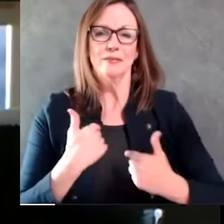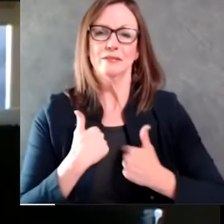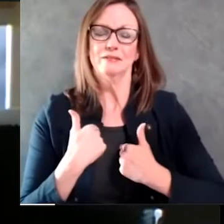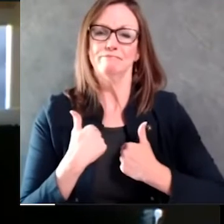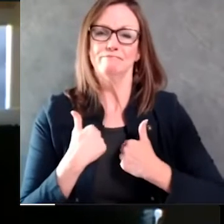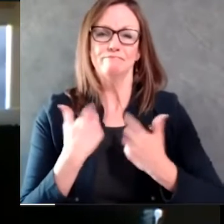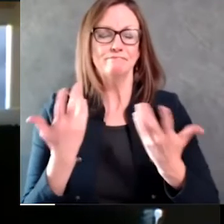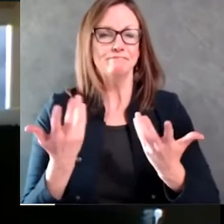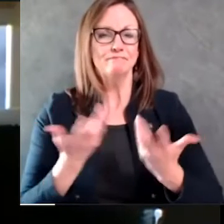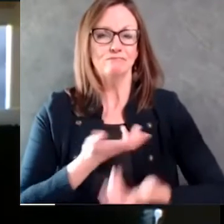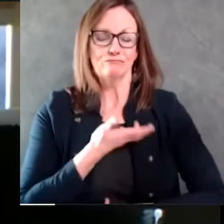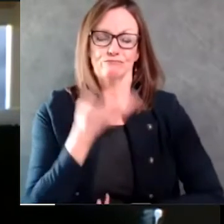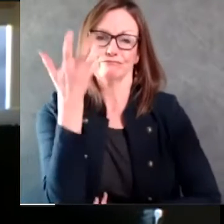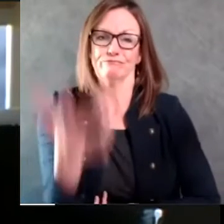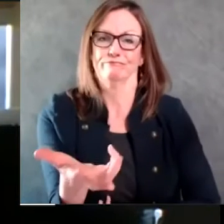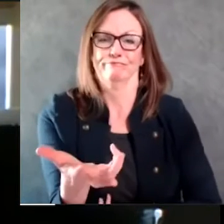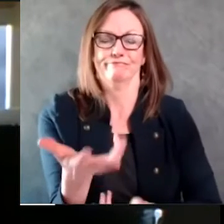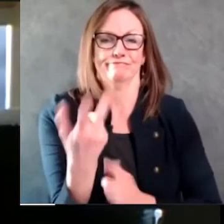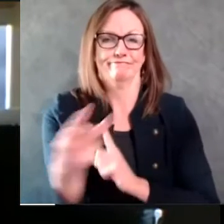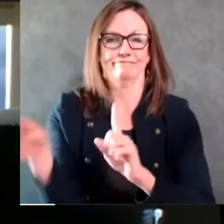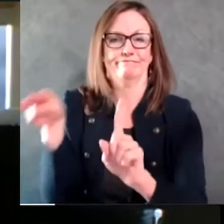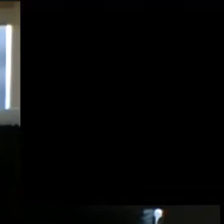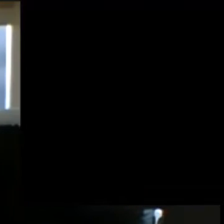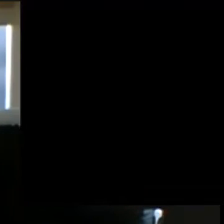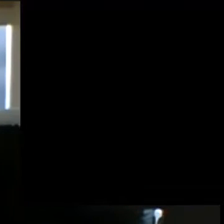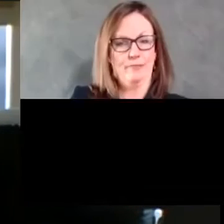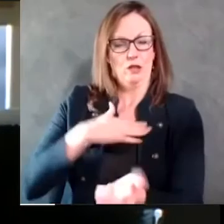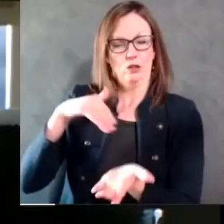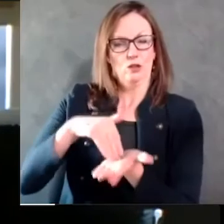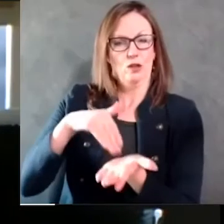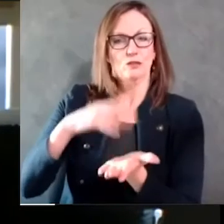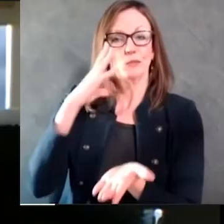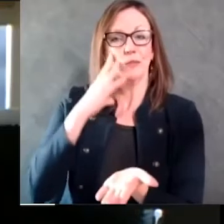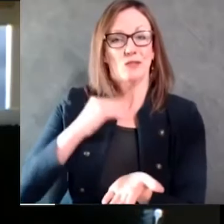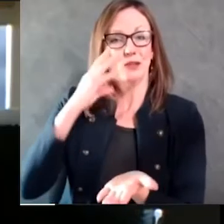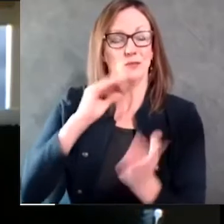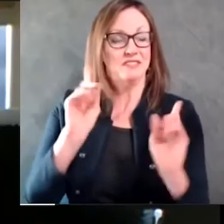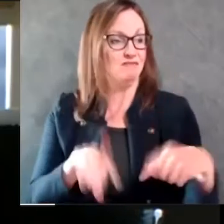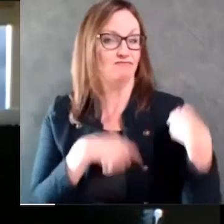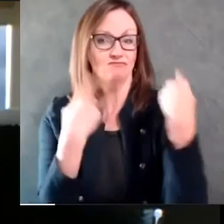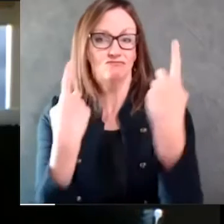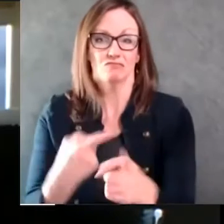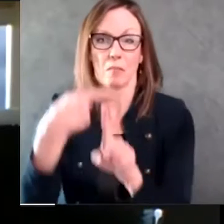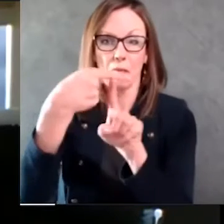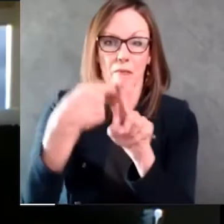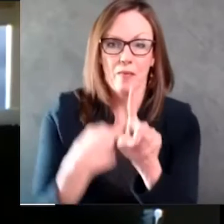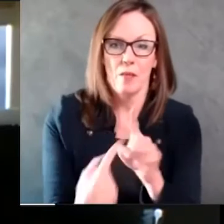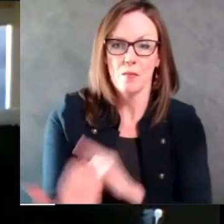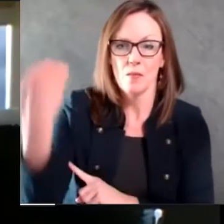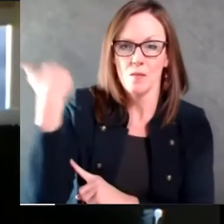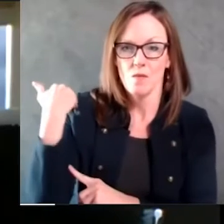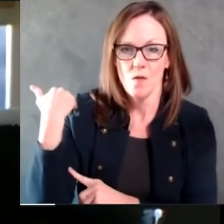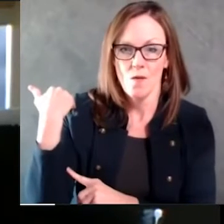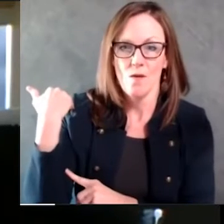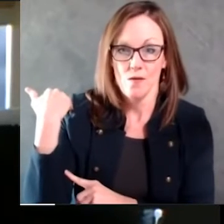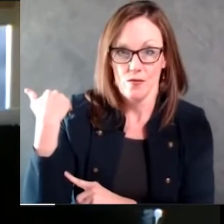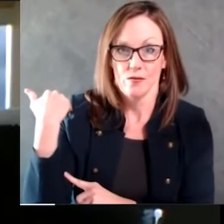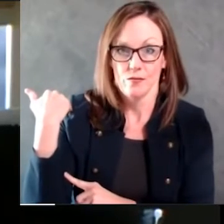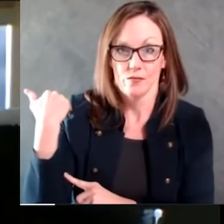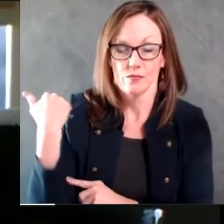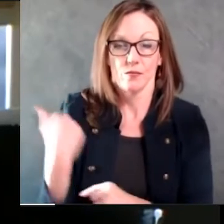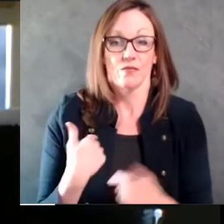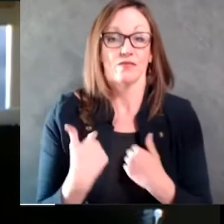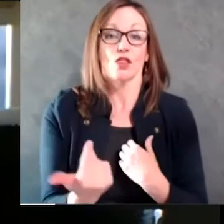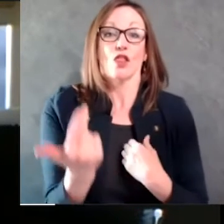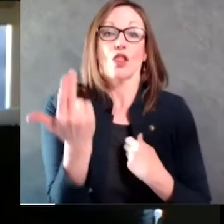4 weeks ago, I had 13 COVID patients in our hospitals. Today, I have 64. That's a six-fold increase